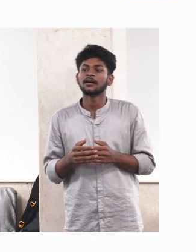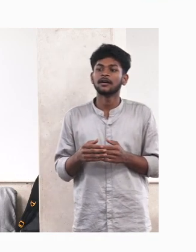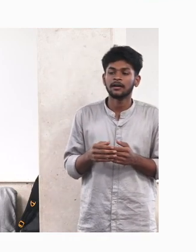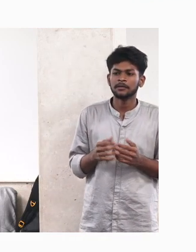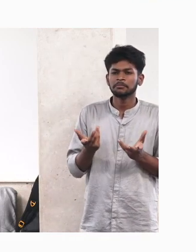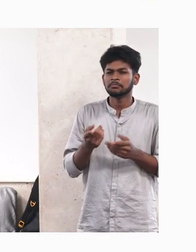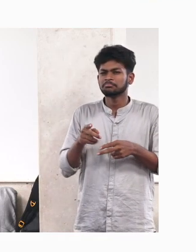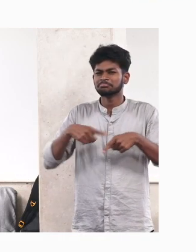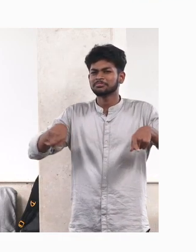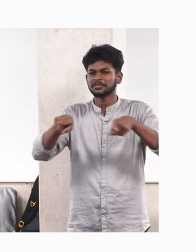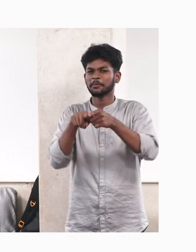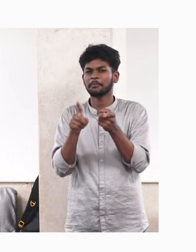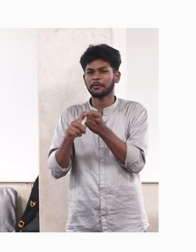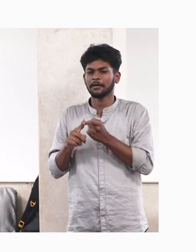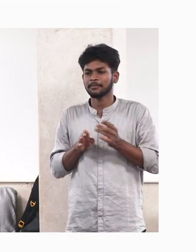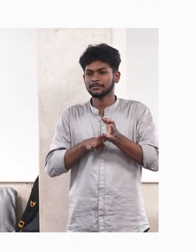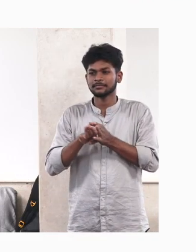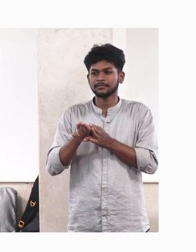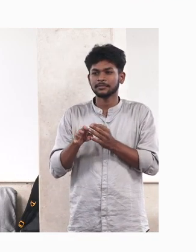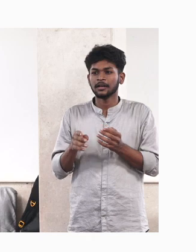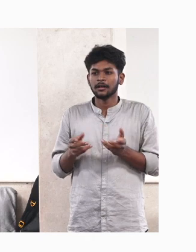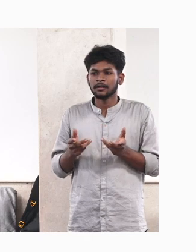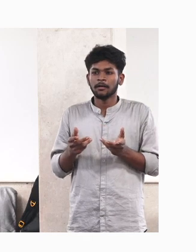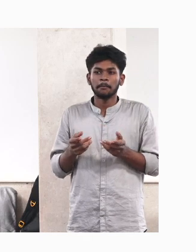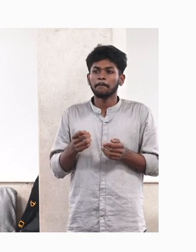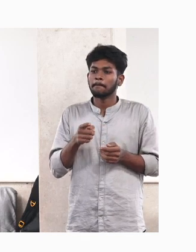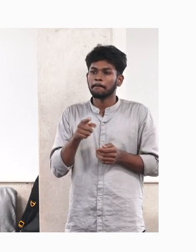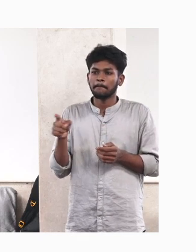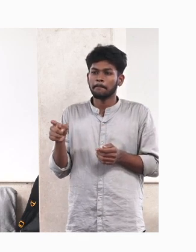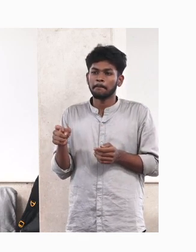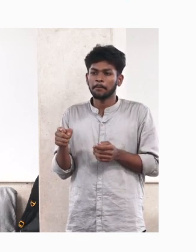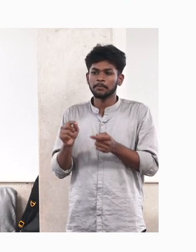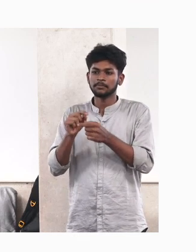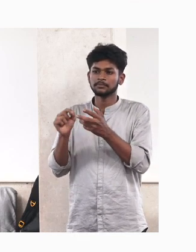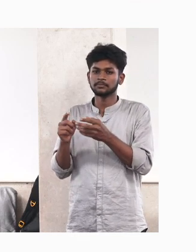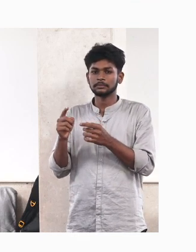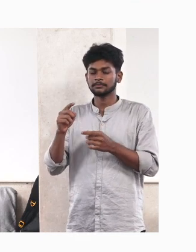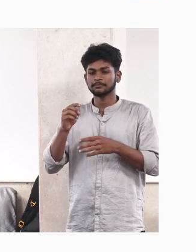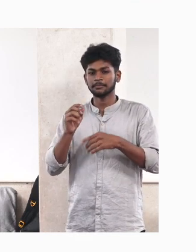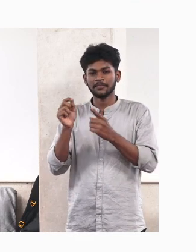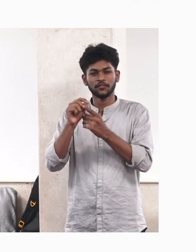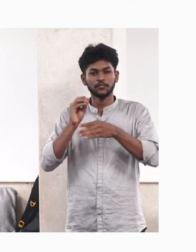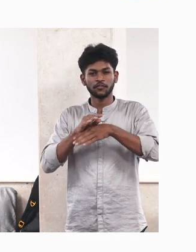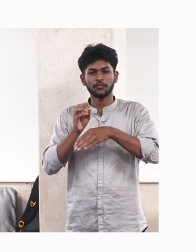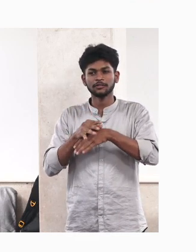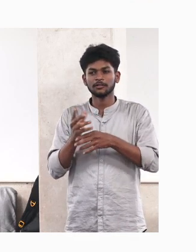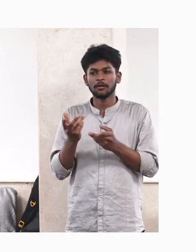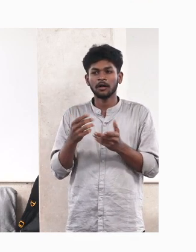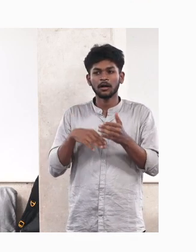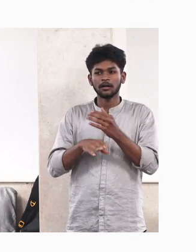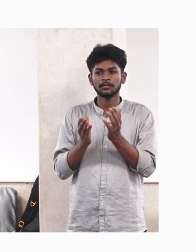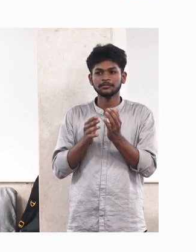don't develop. And the other philosophical or cultural background is